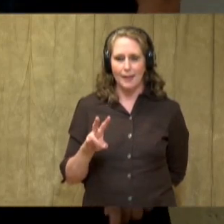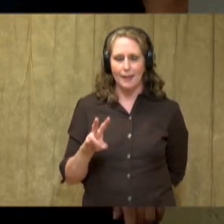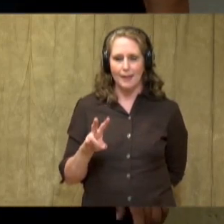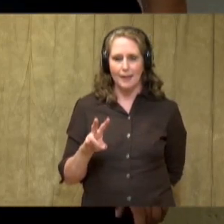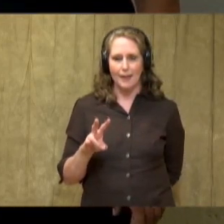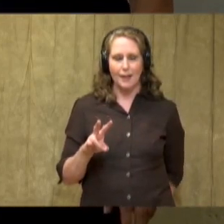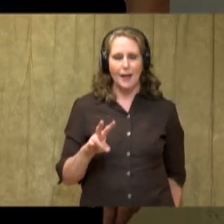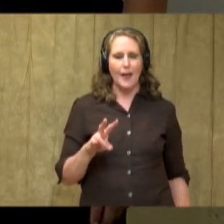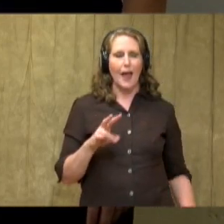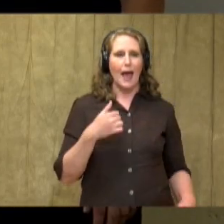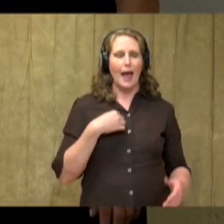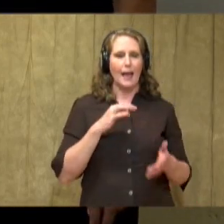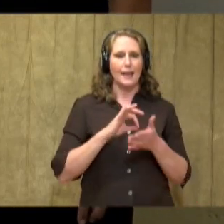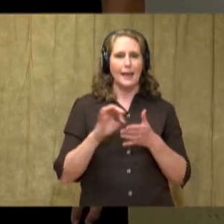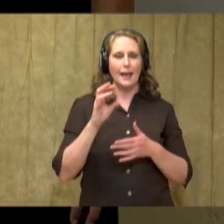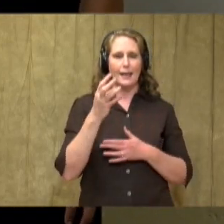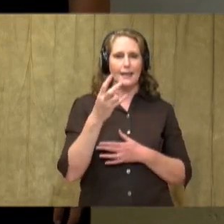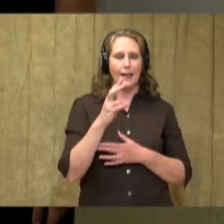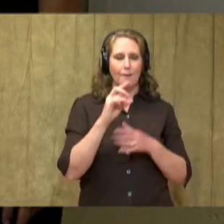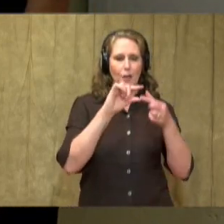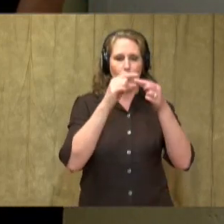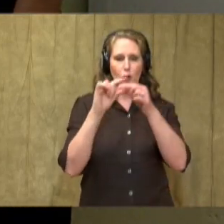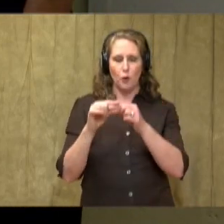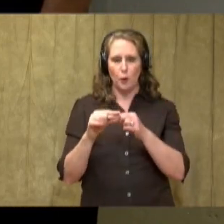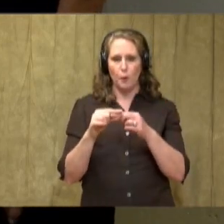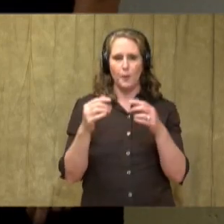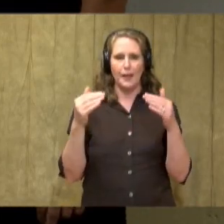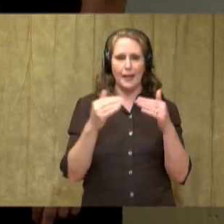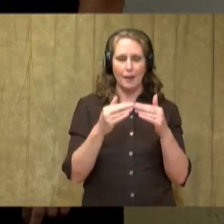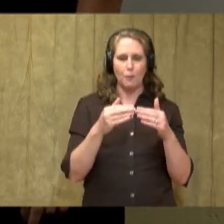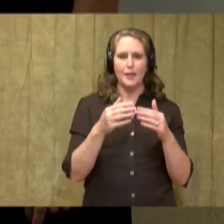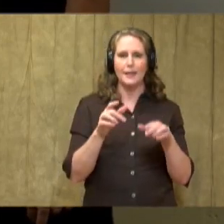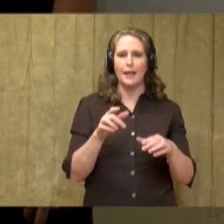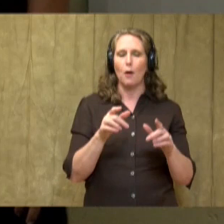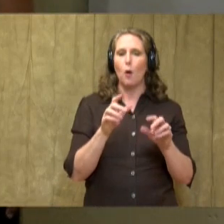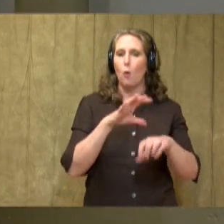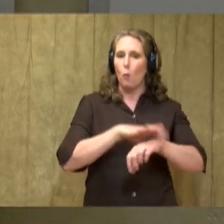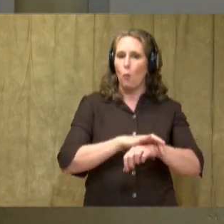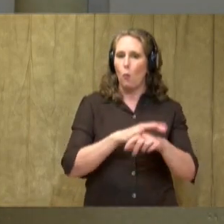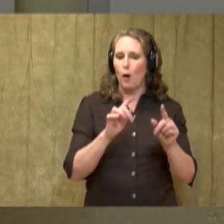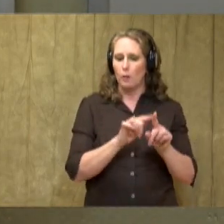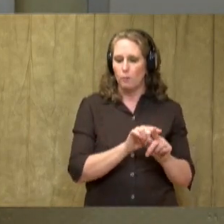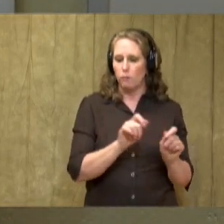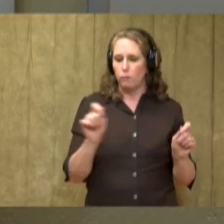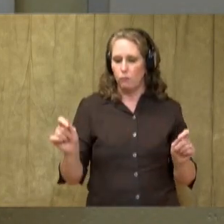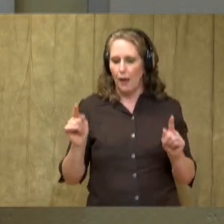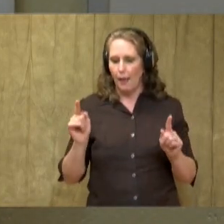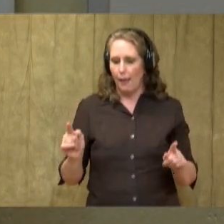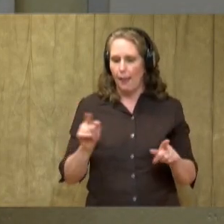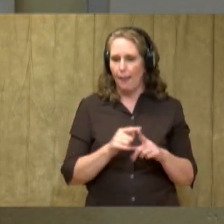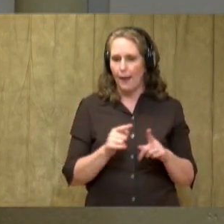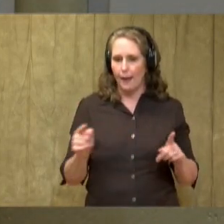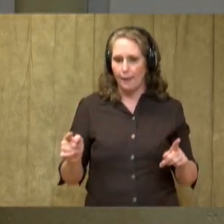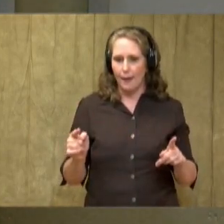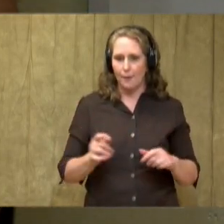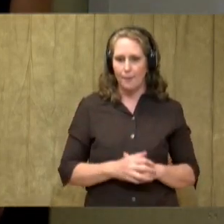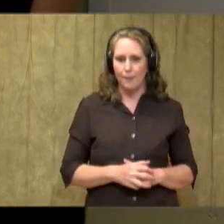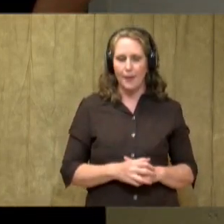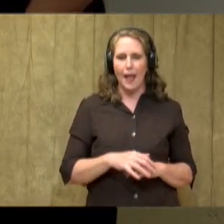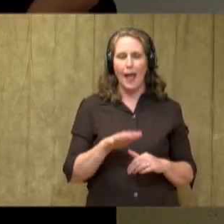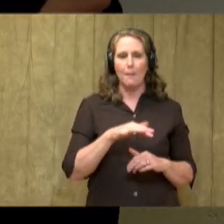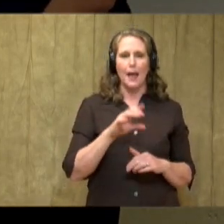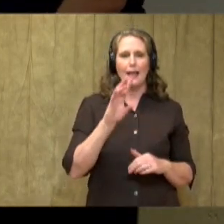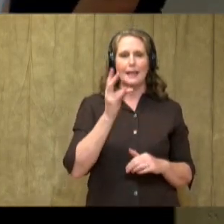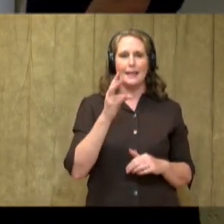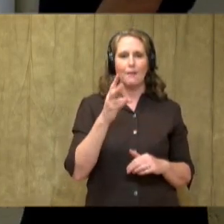17. I counted 17 cubes for how long the watch was. About 17